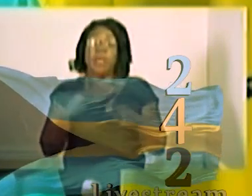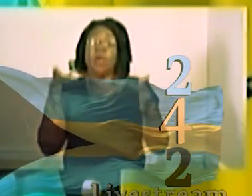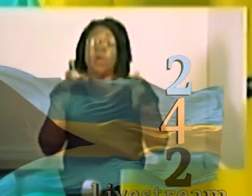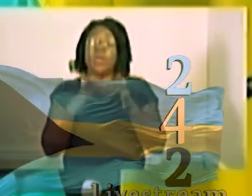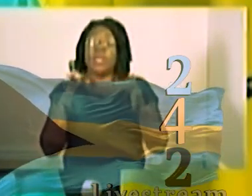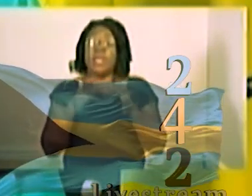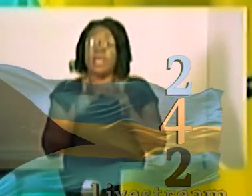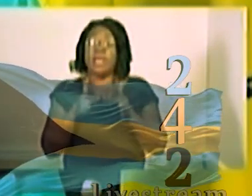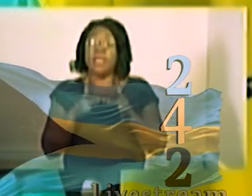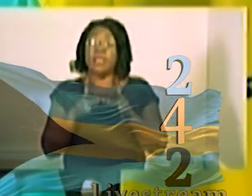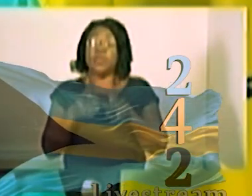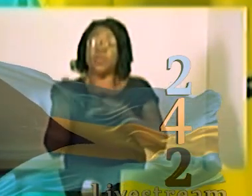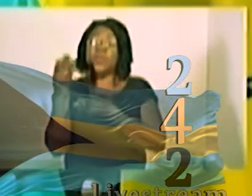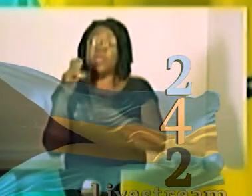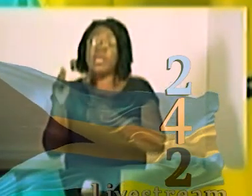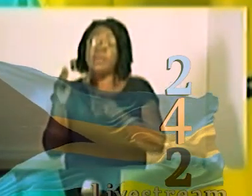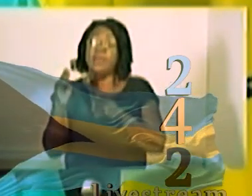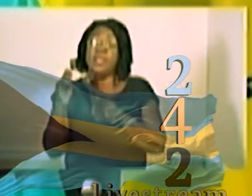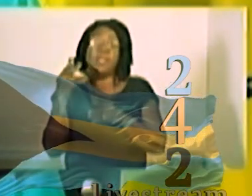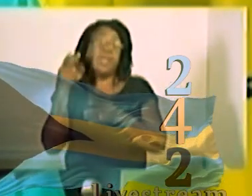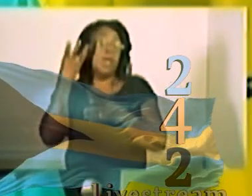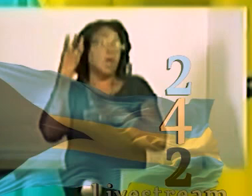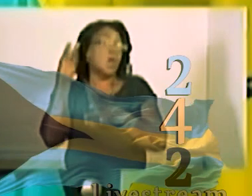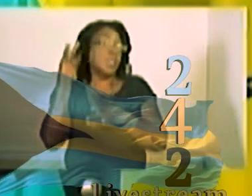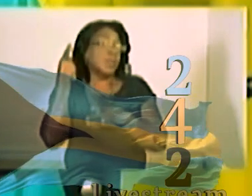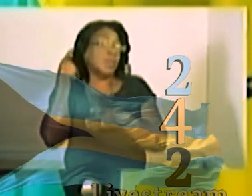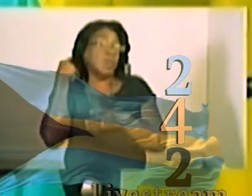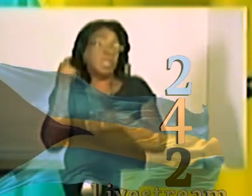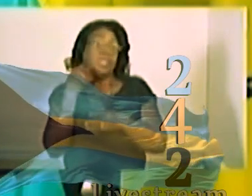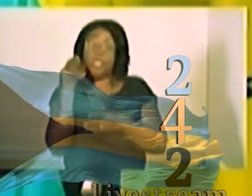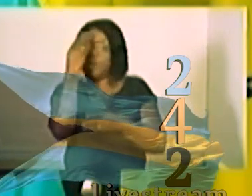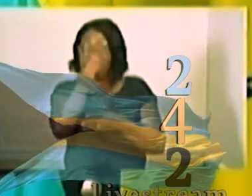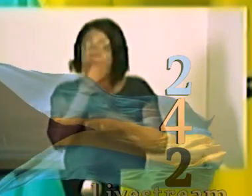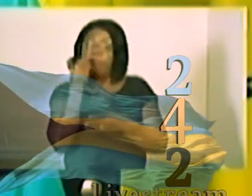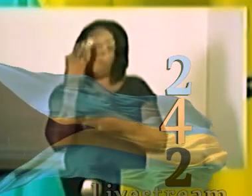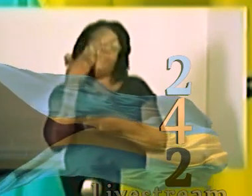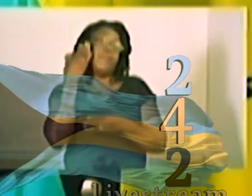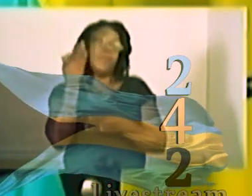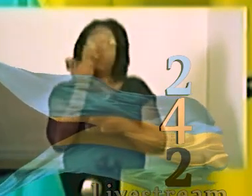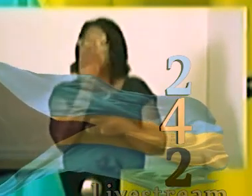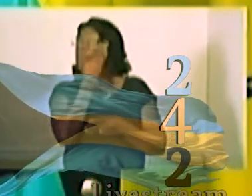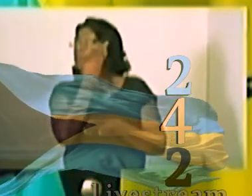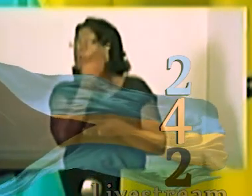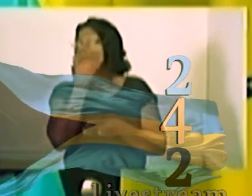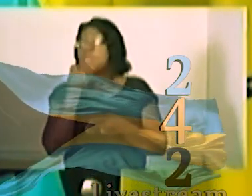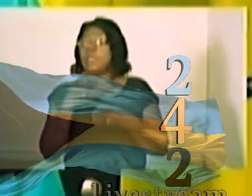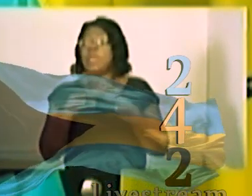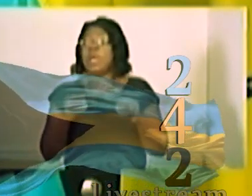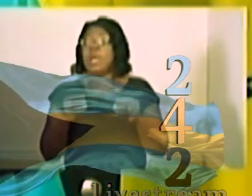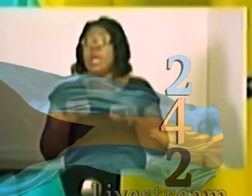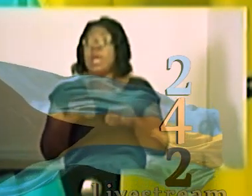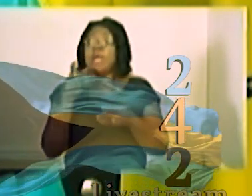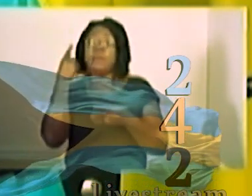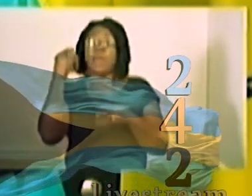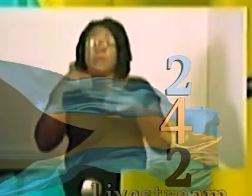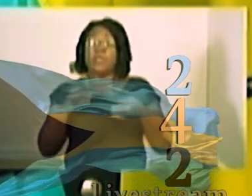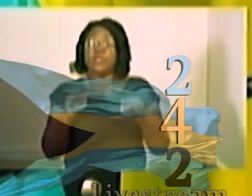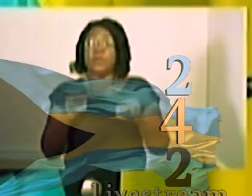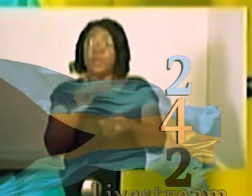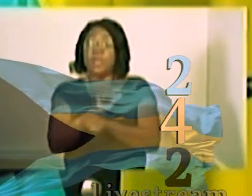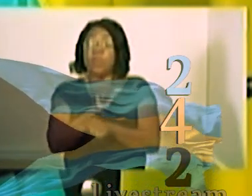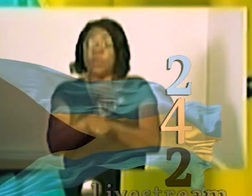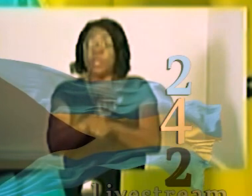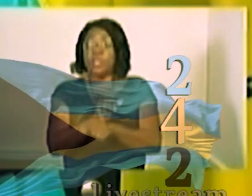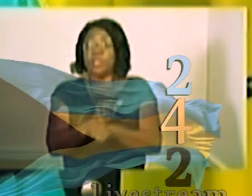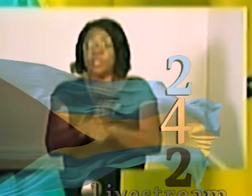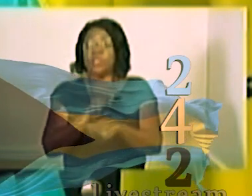and Barbers Association, Faces of Beauty School of Cosmetology and Workforce Training